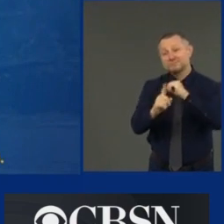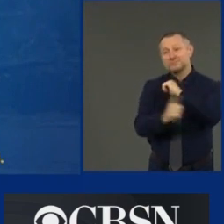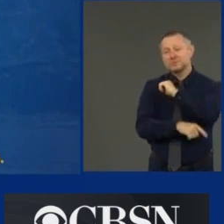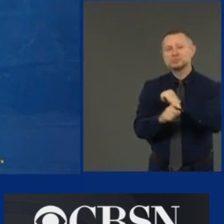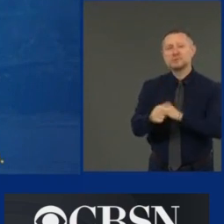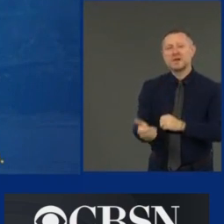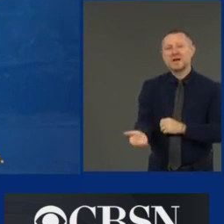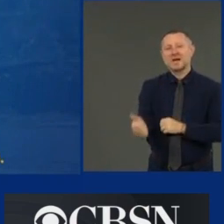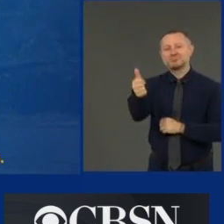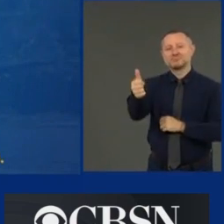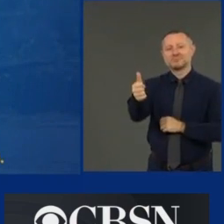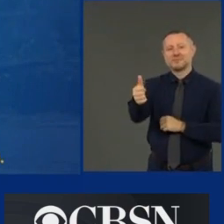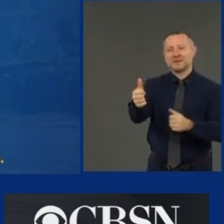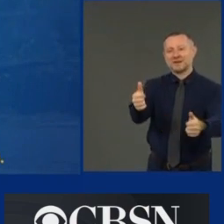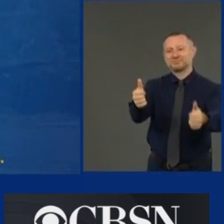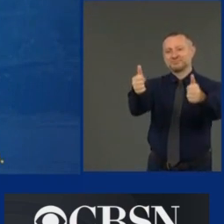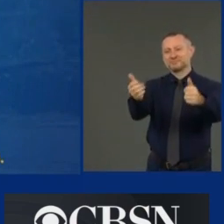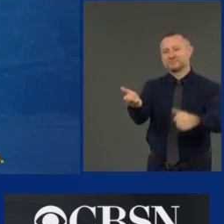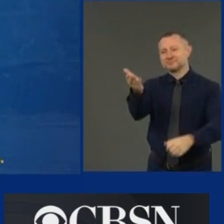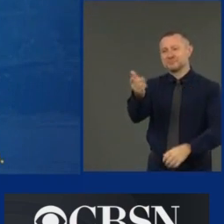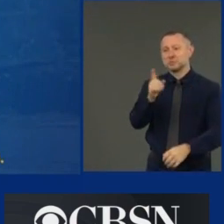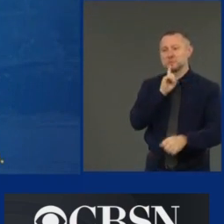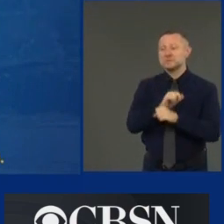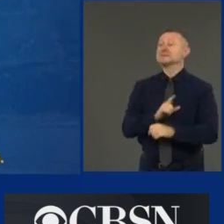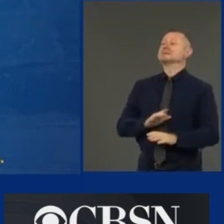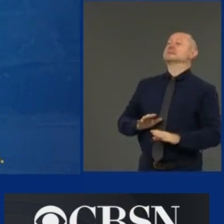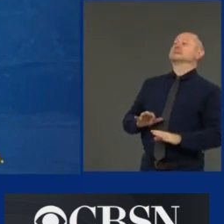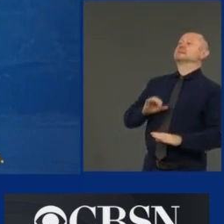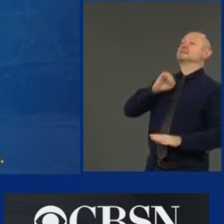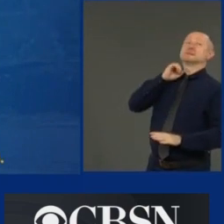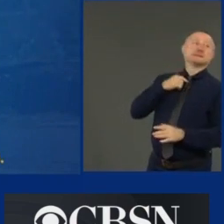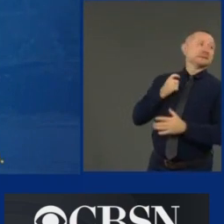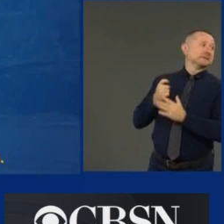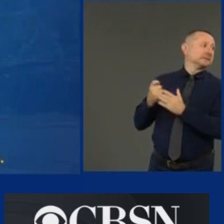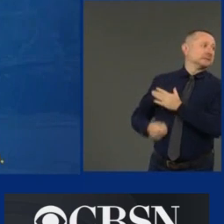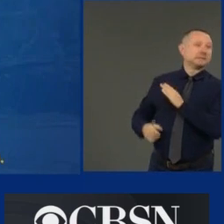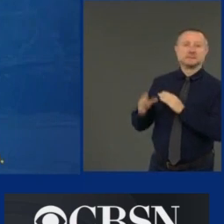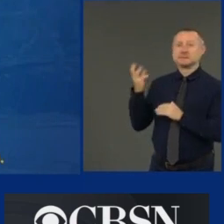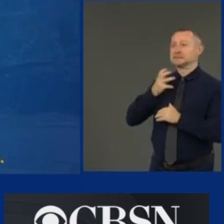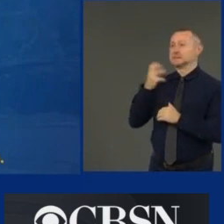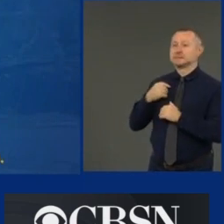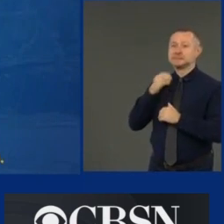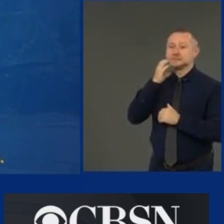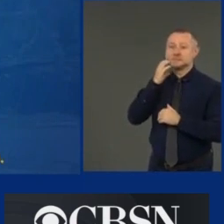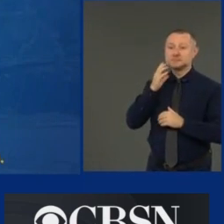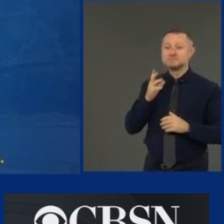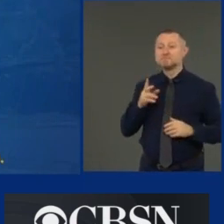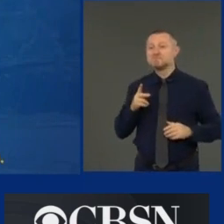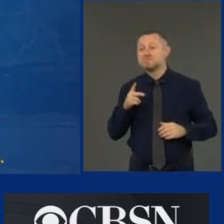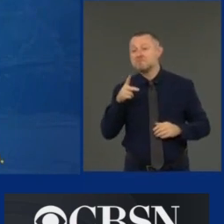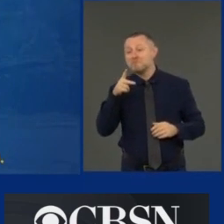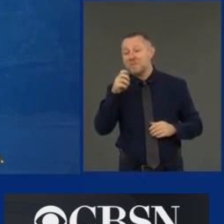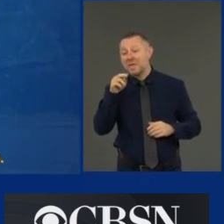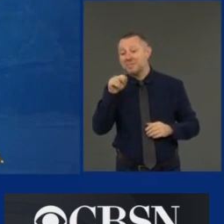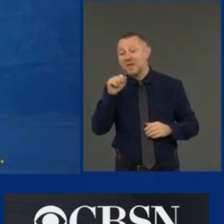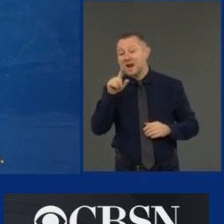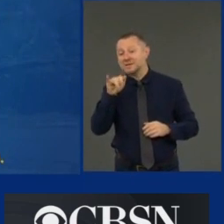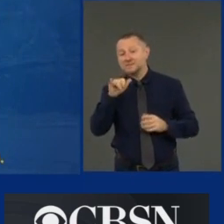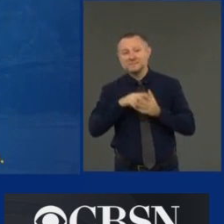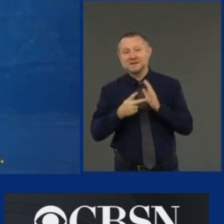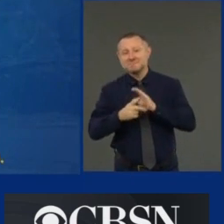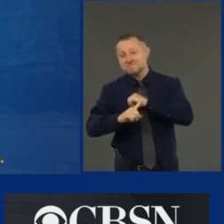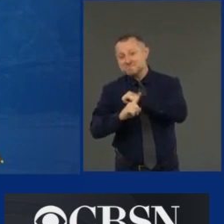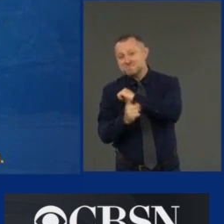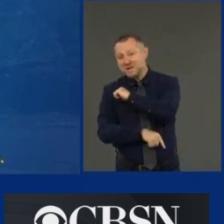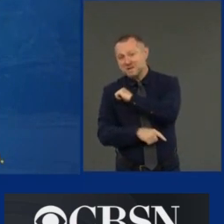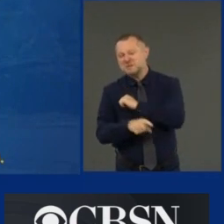penalty is actually a penalty. Look at the word, penalty. It has to be a penalty that